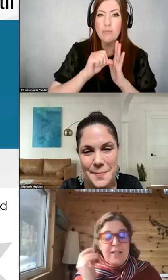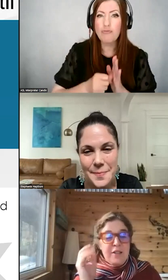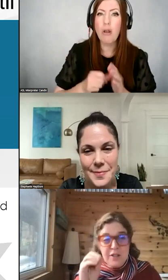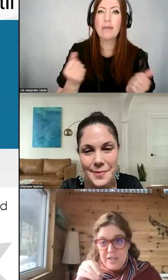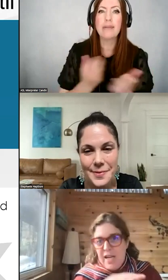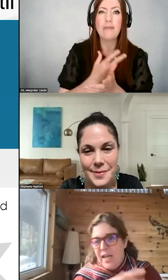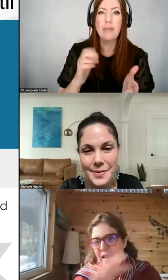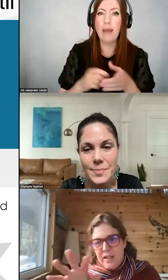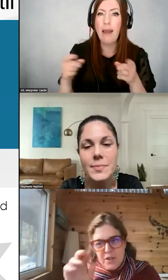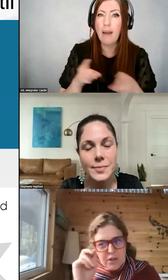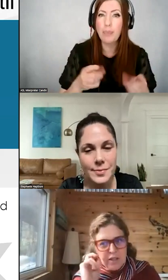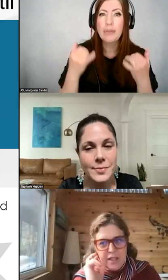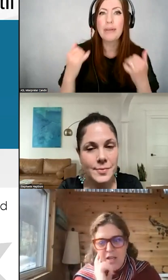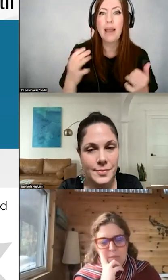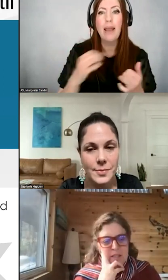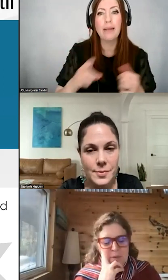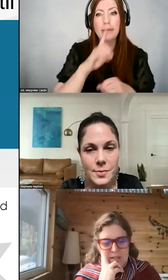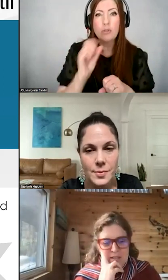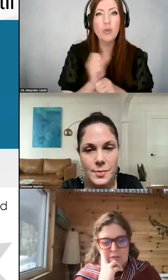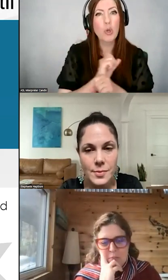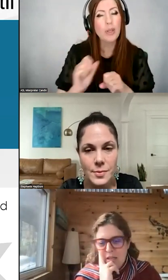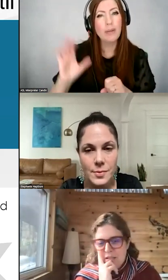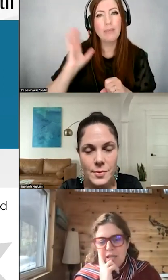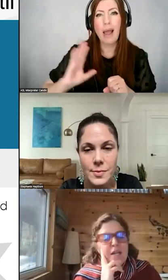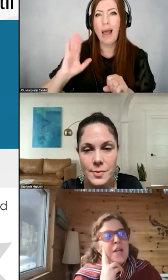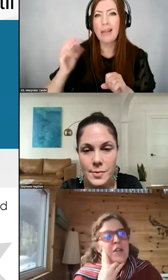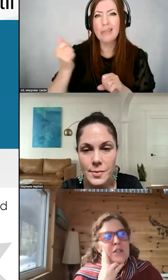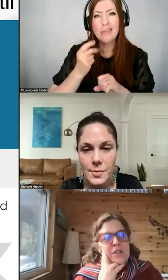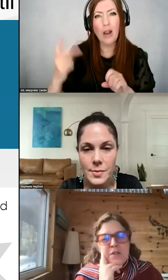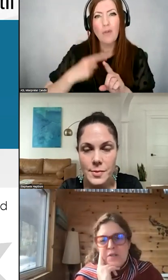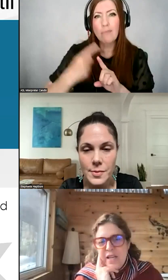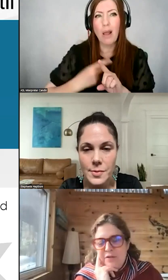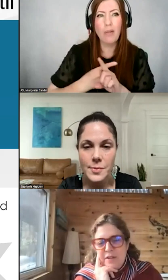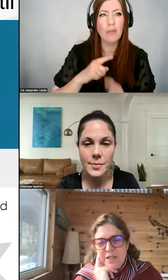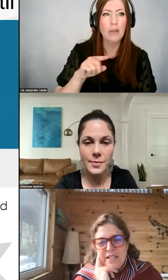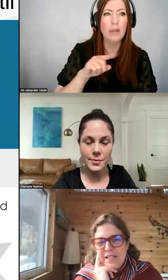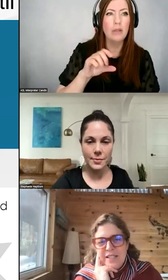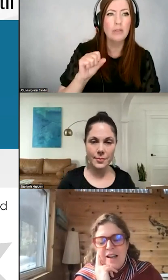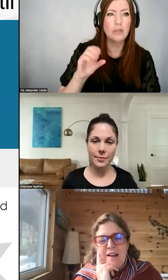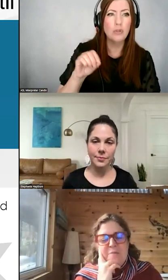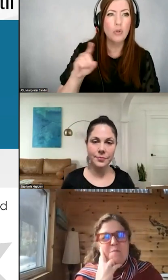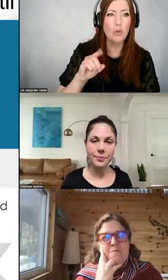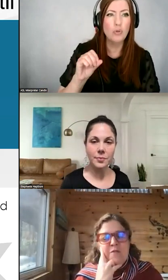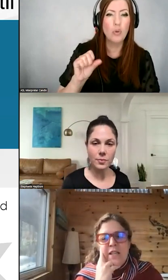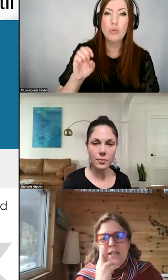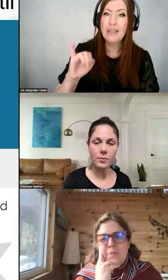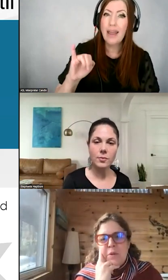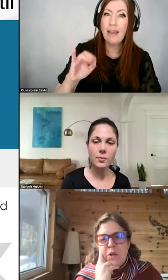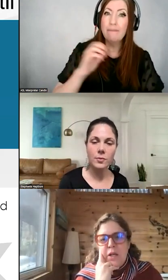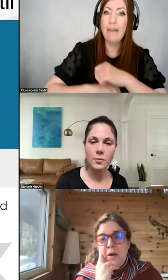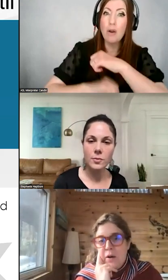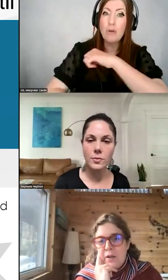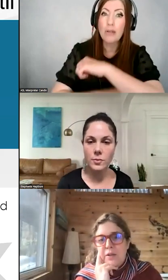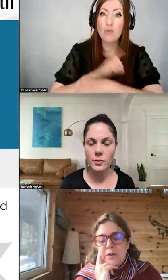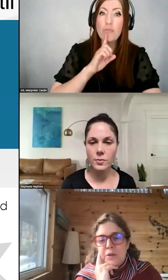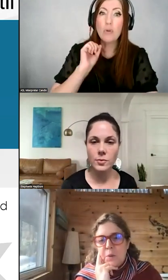everything that occurred today and certainly in the past several months. The Sozozai Foundation really has been